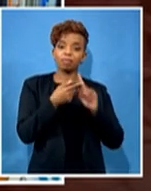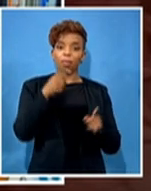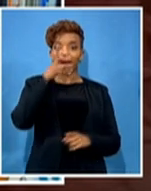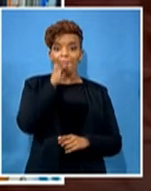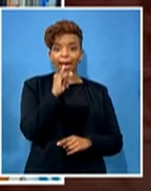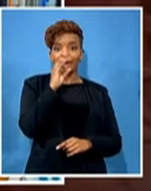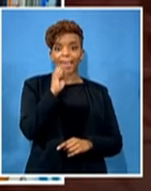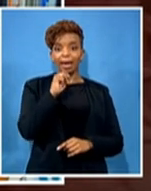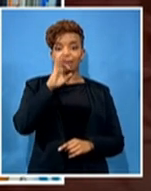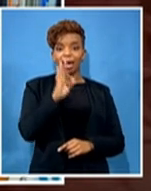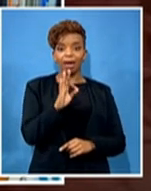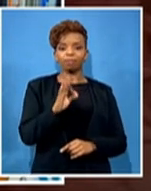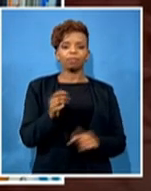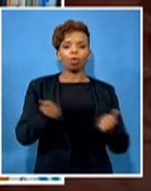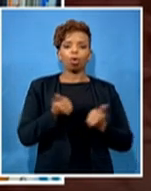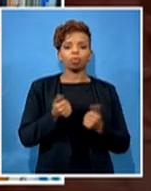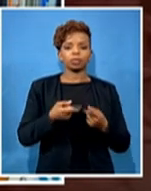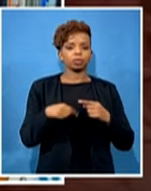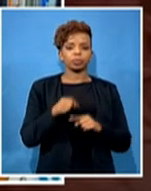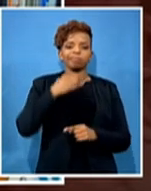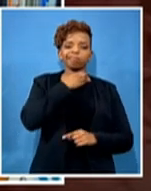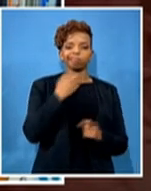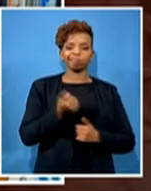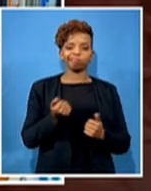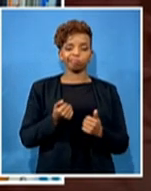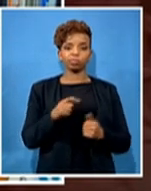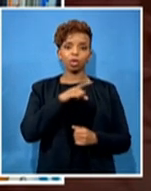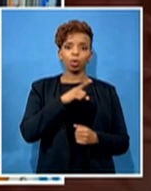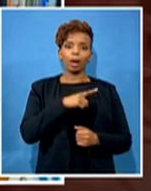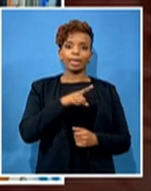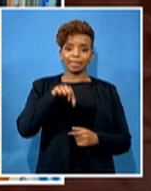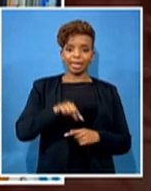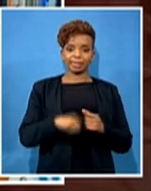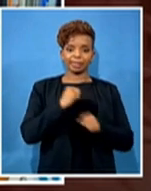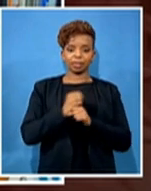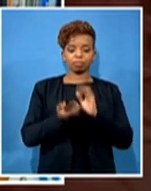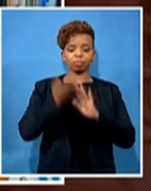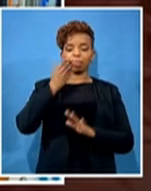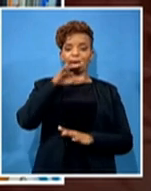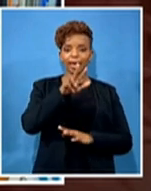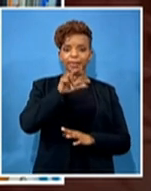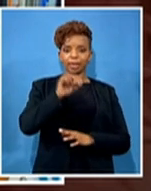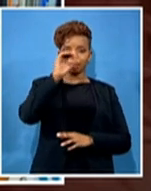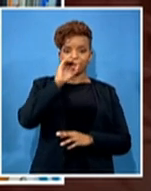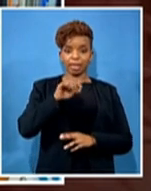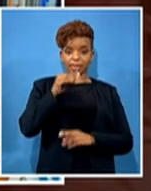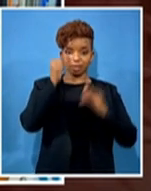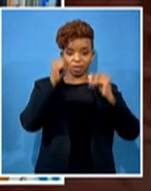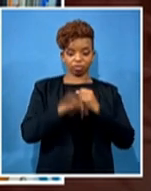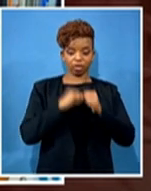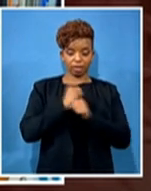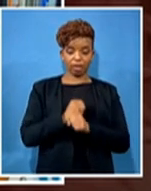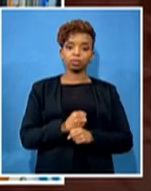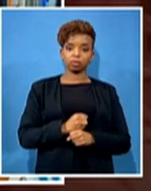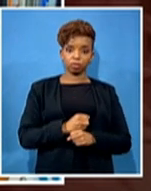that we are going up to 80% this year, end of the financial year, and we're probably going well above 100%, certainly